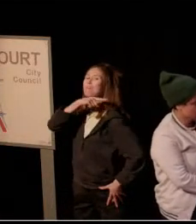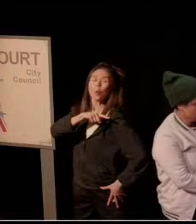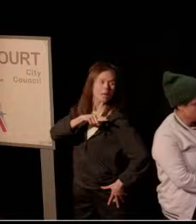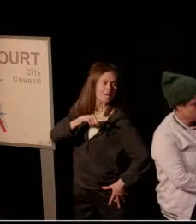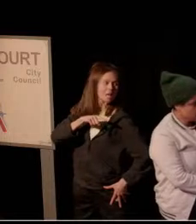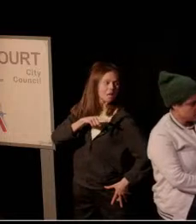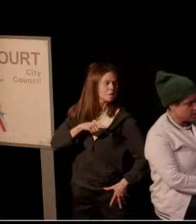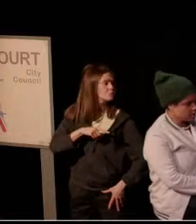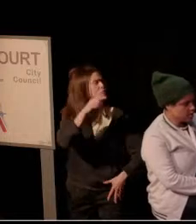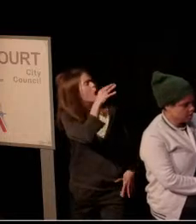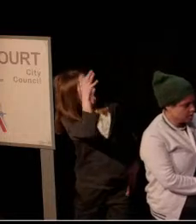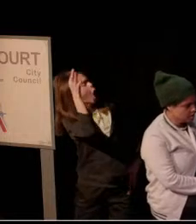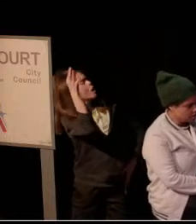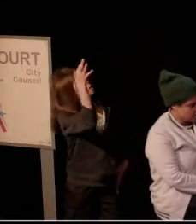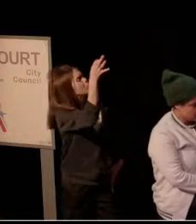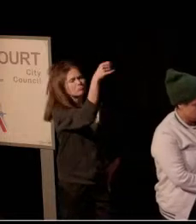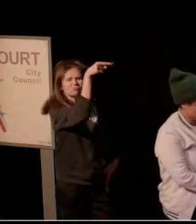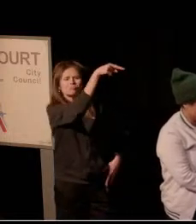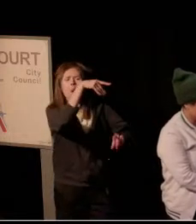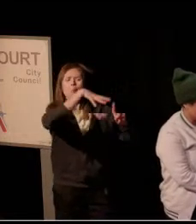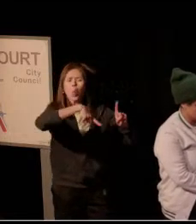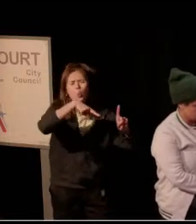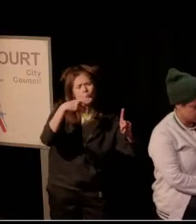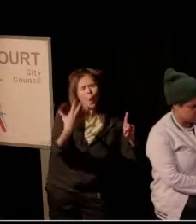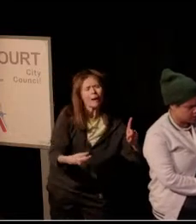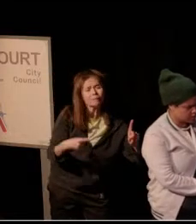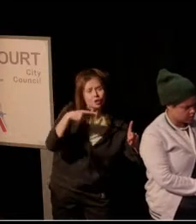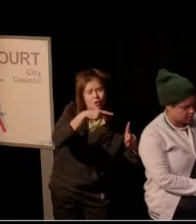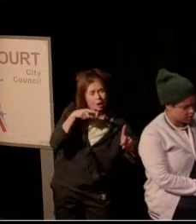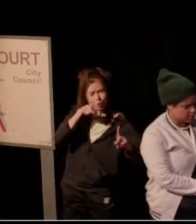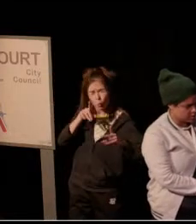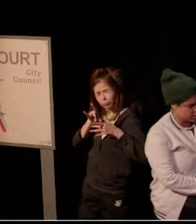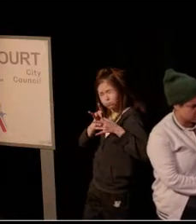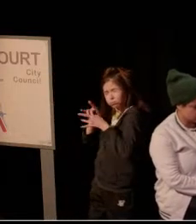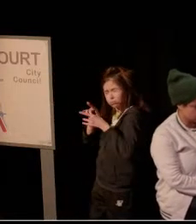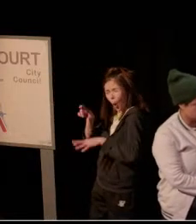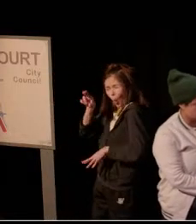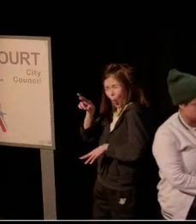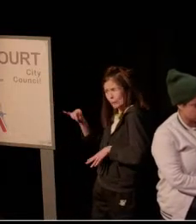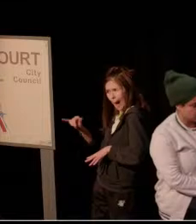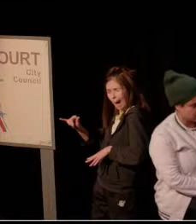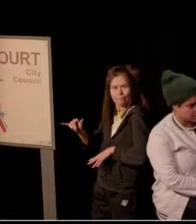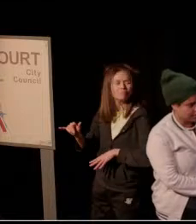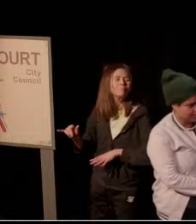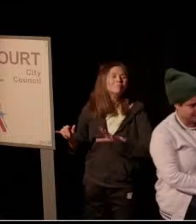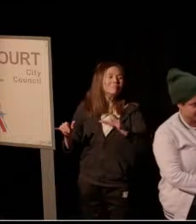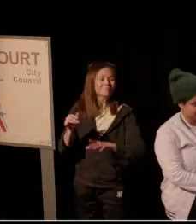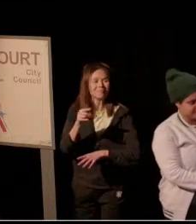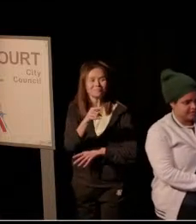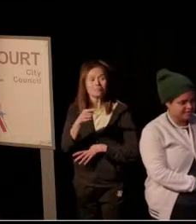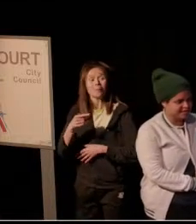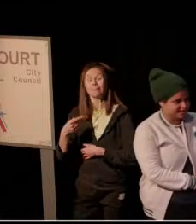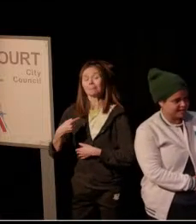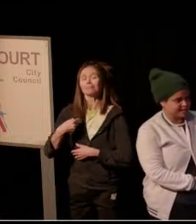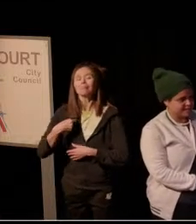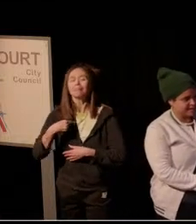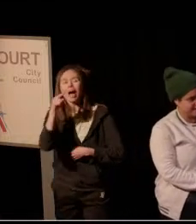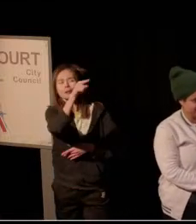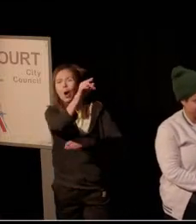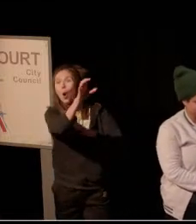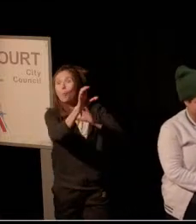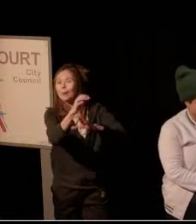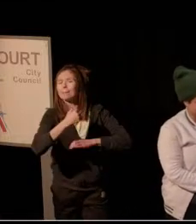fond of your son as you can see I am of mine? When at home, sir, he's all my exercise, all my